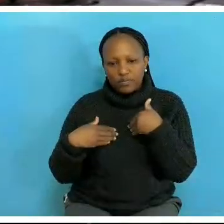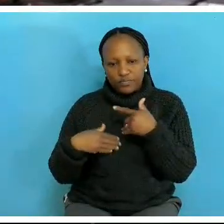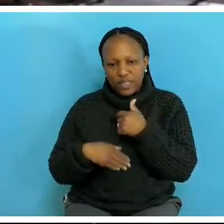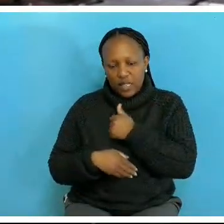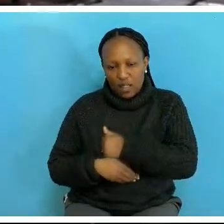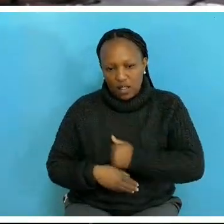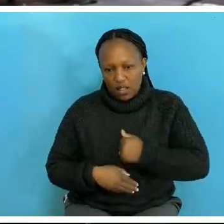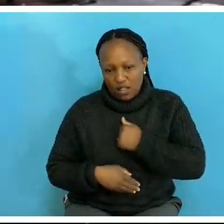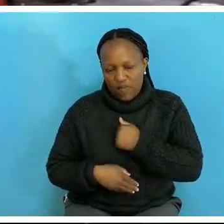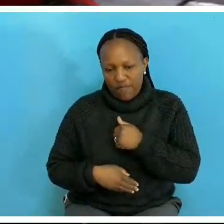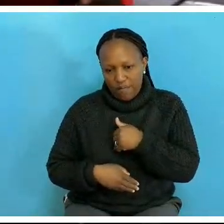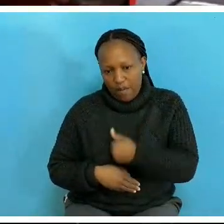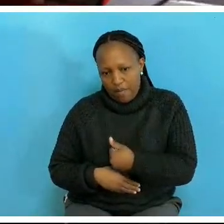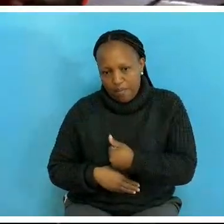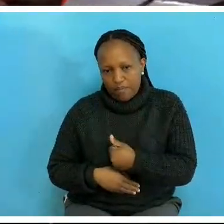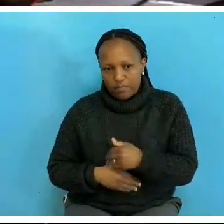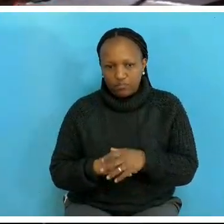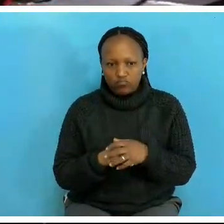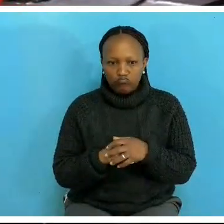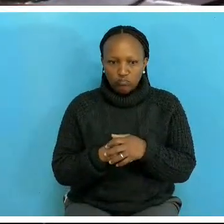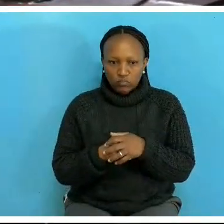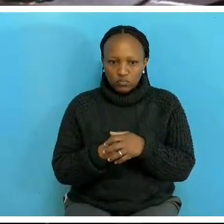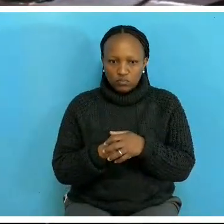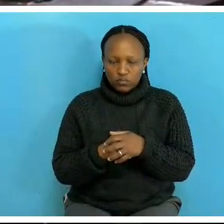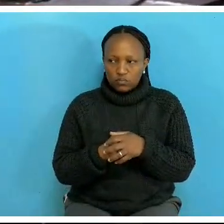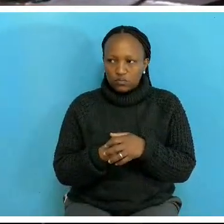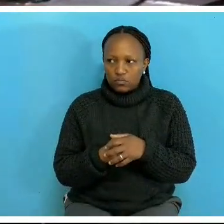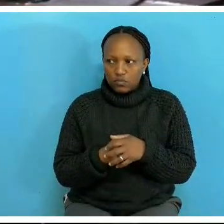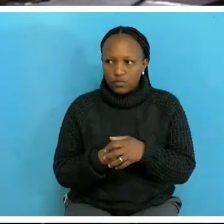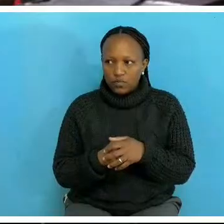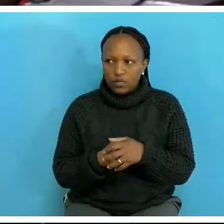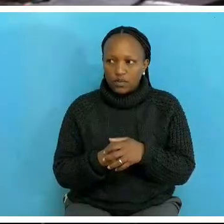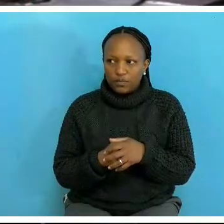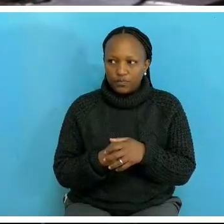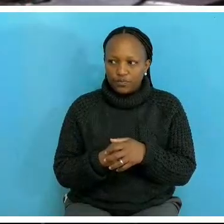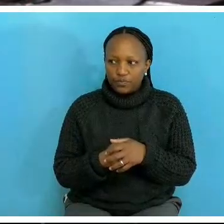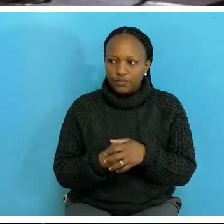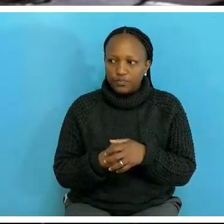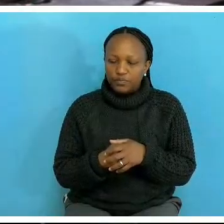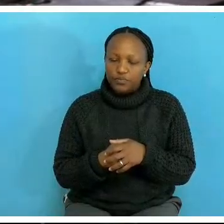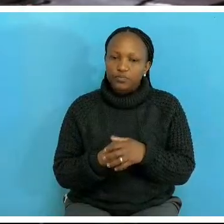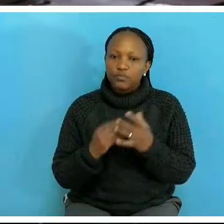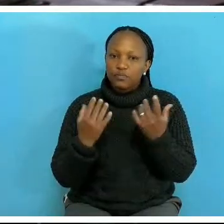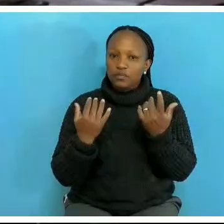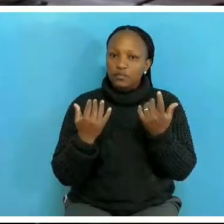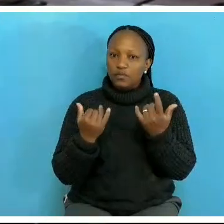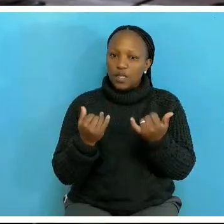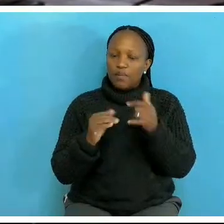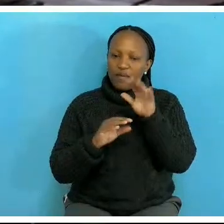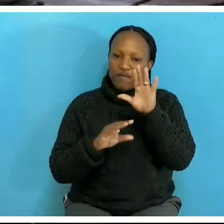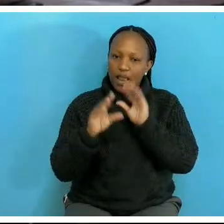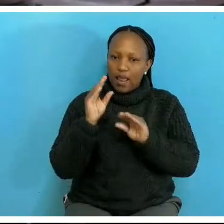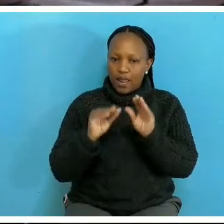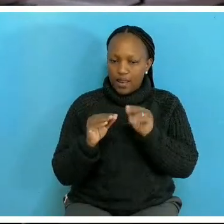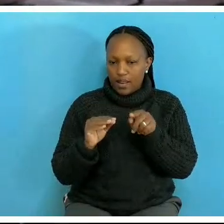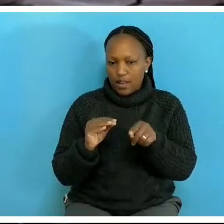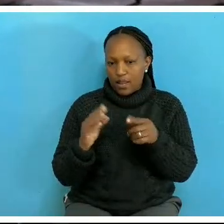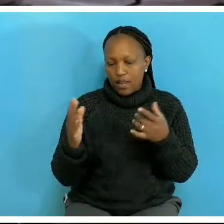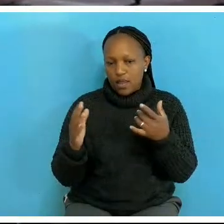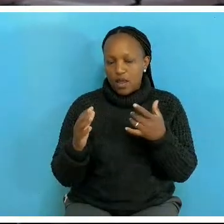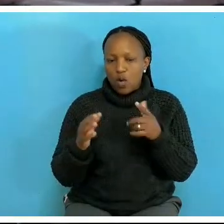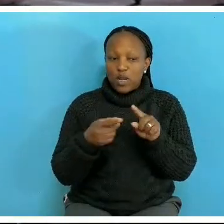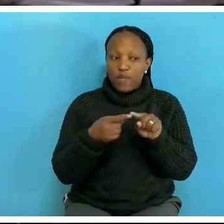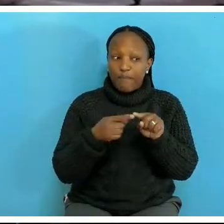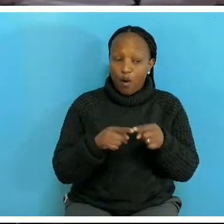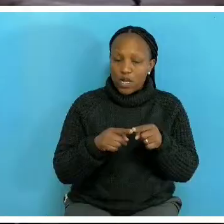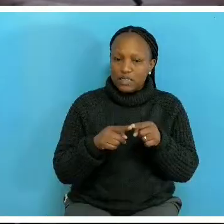that's offending my leadership. But therefore, after, I also learned that in us trying to get into the point,